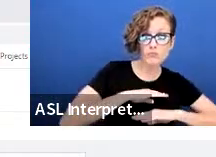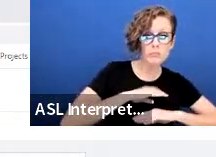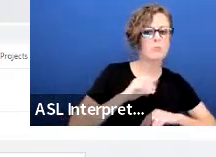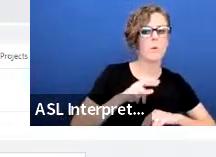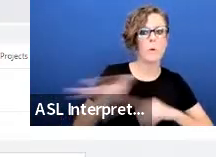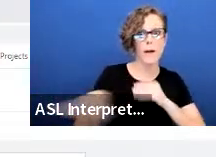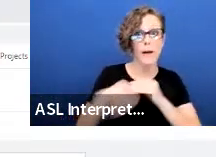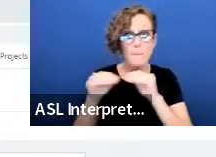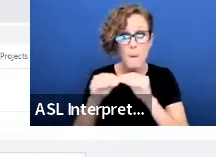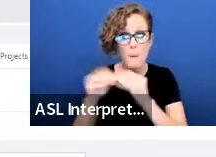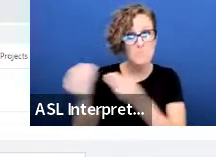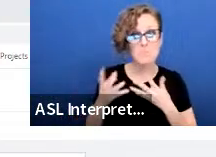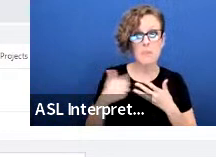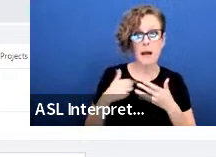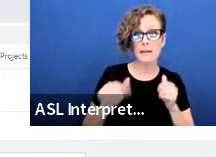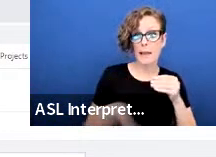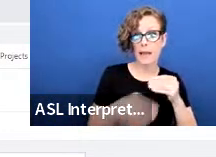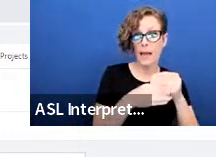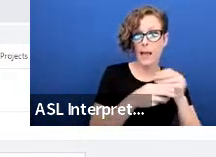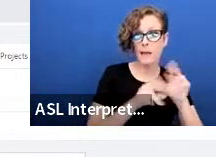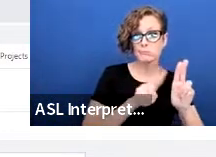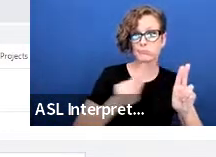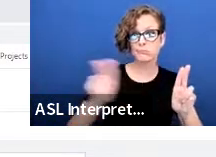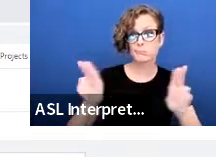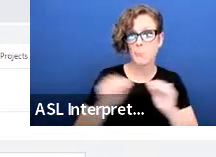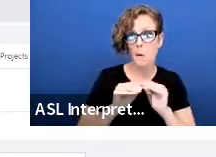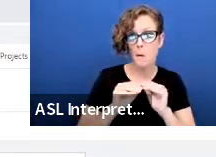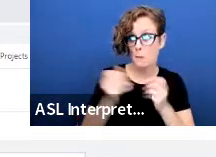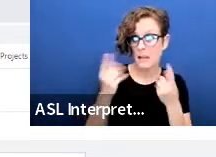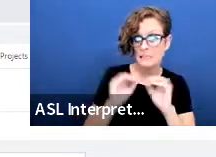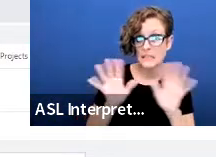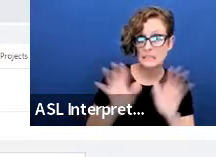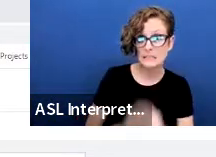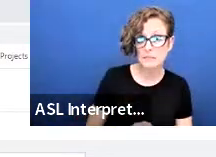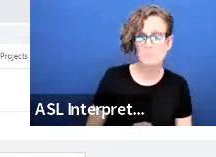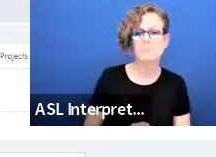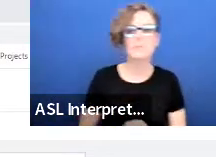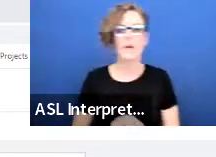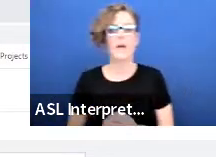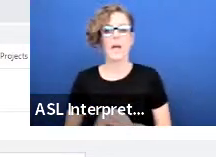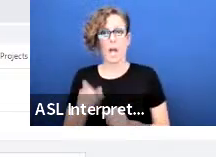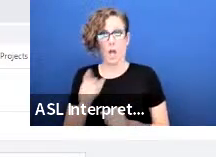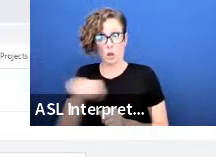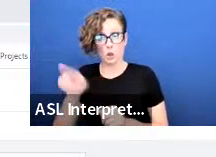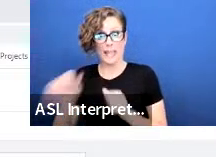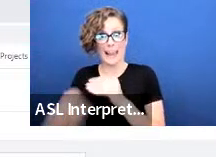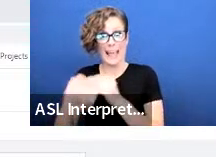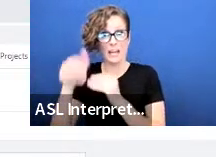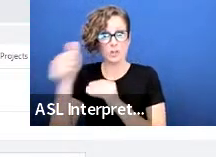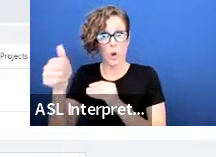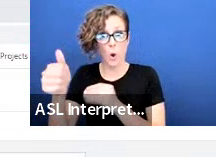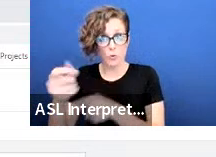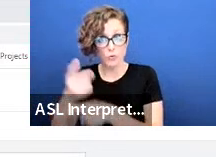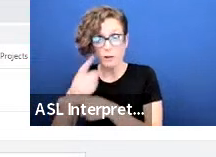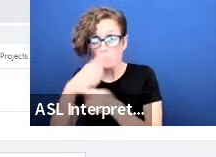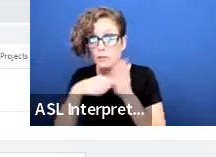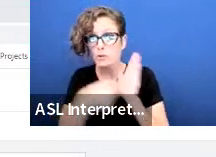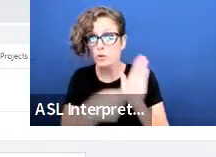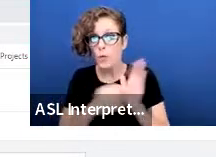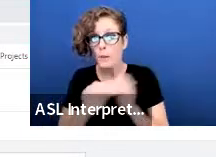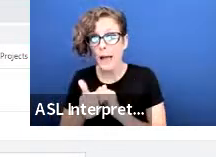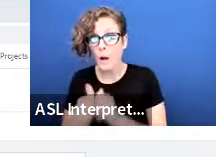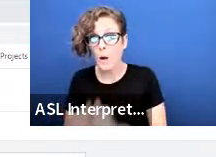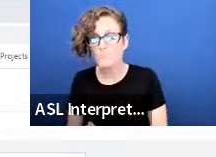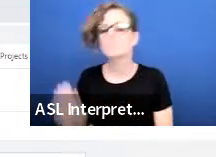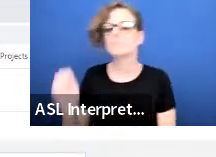also. Does that make sense? And people can add their own sticky note, right? Can you show how to do that? Yeah, so you